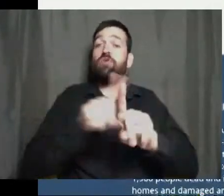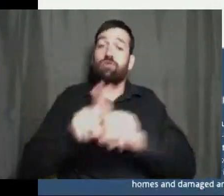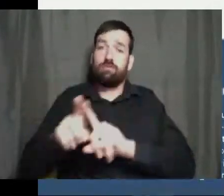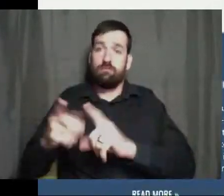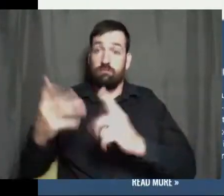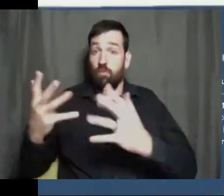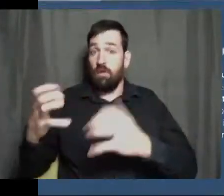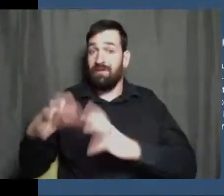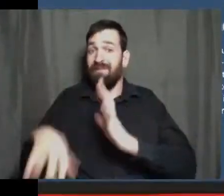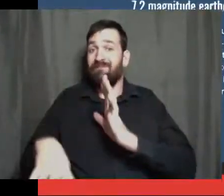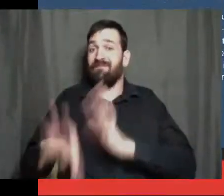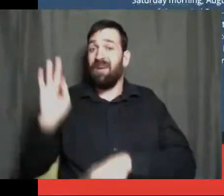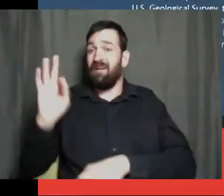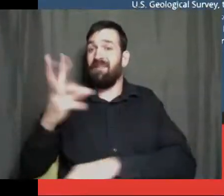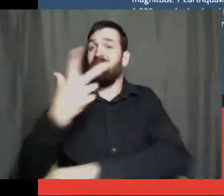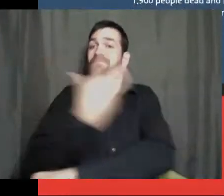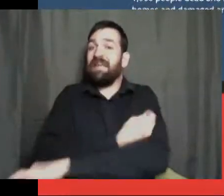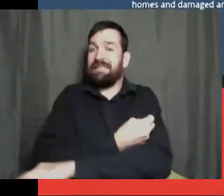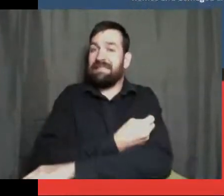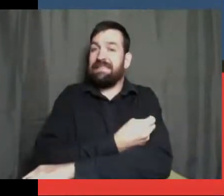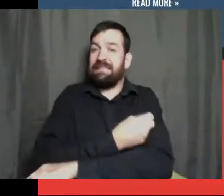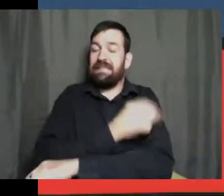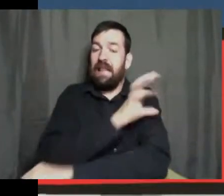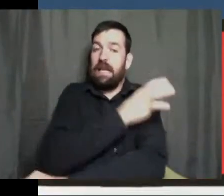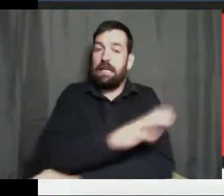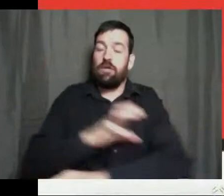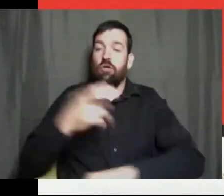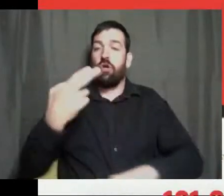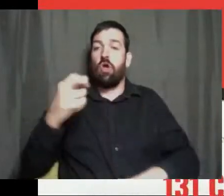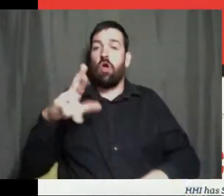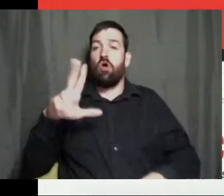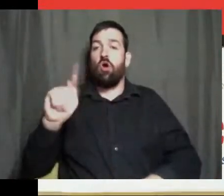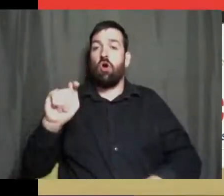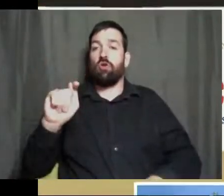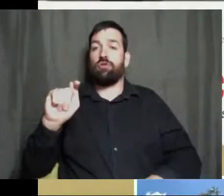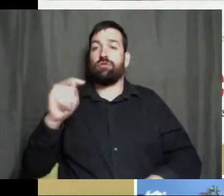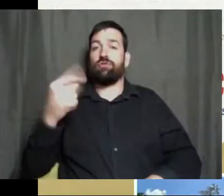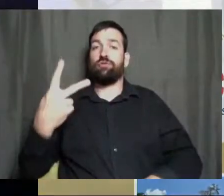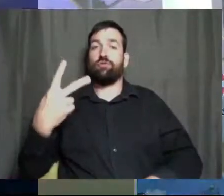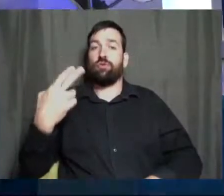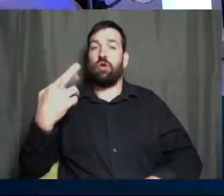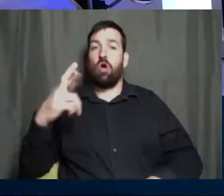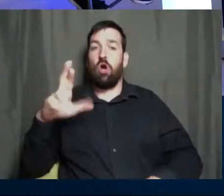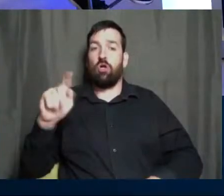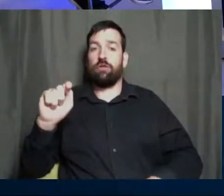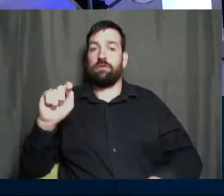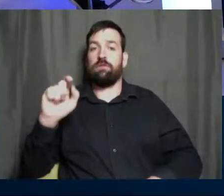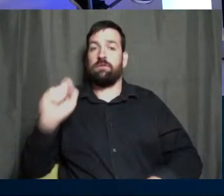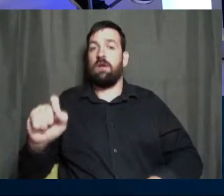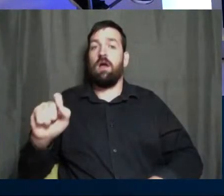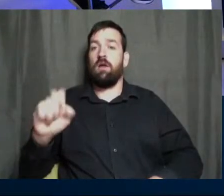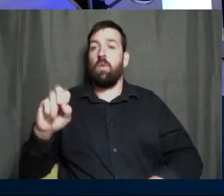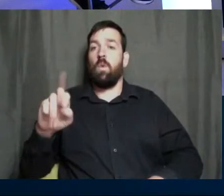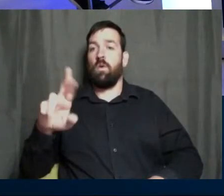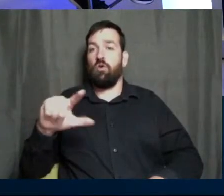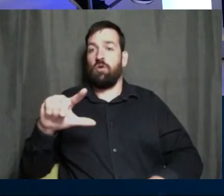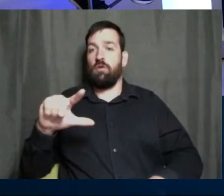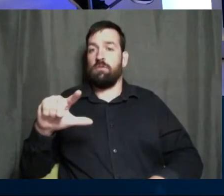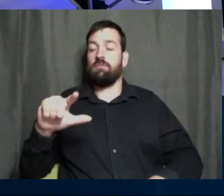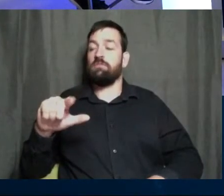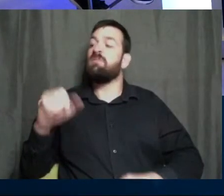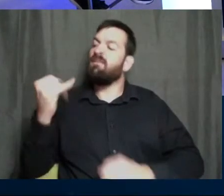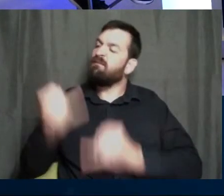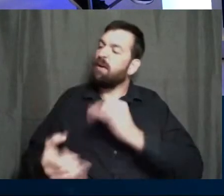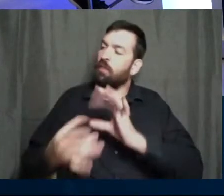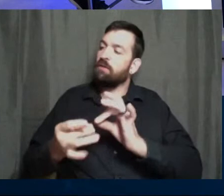clinic near you, hearttoheart.org. We'll have all that information. All right, Dr. Morsch, we're going to get to our final thoughts here in just a moment, but let's talk about COVID Care